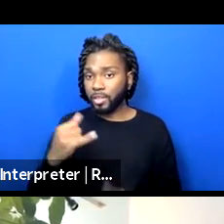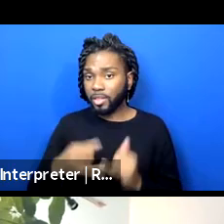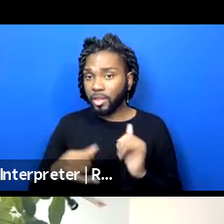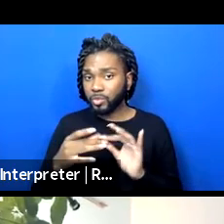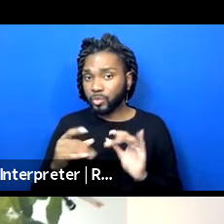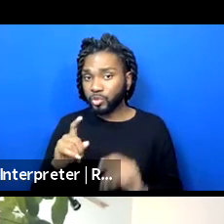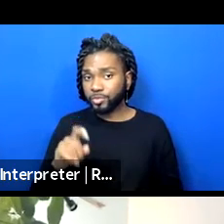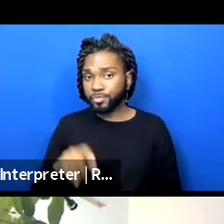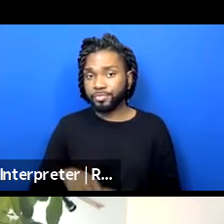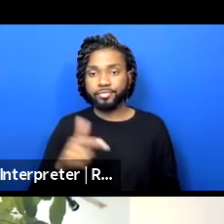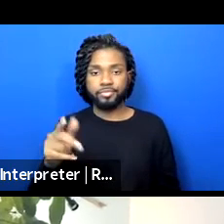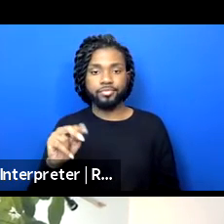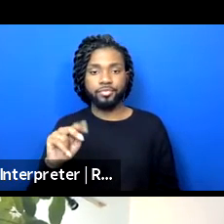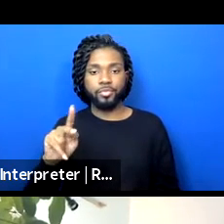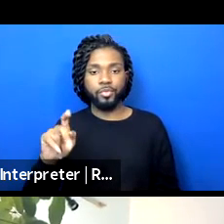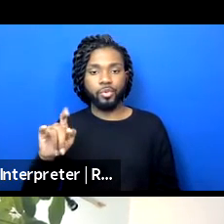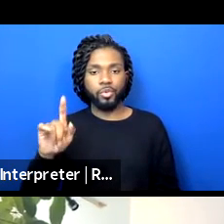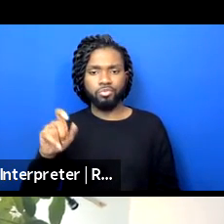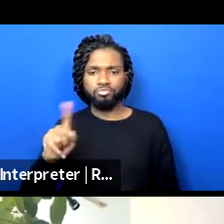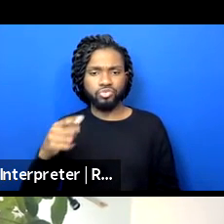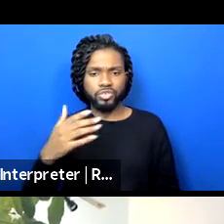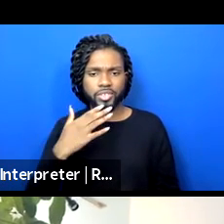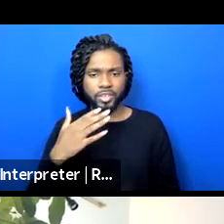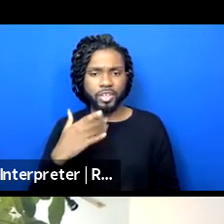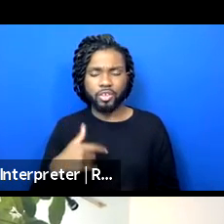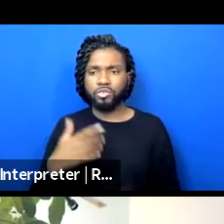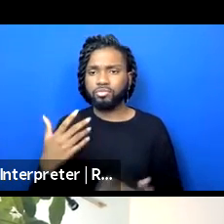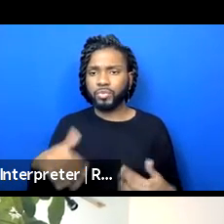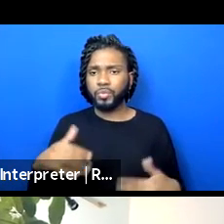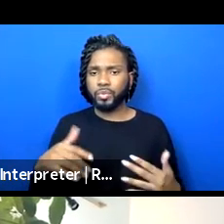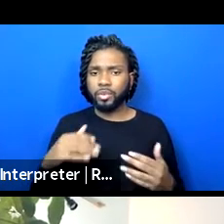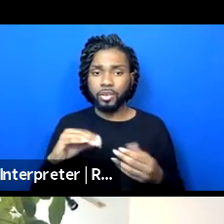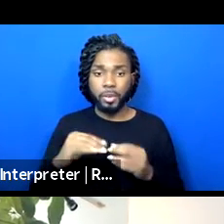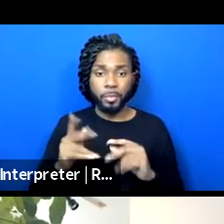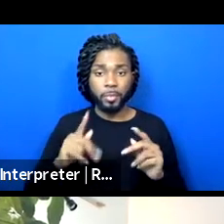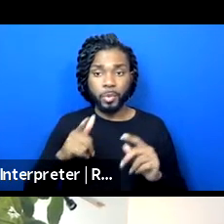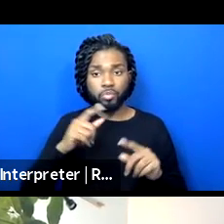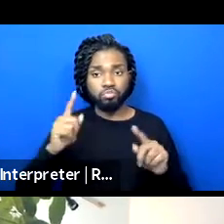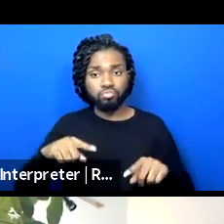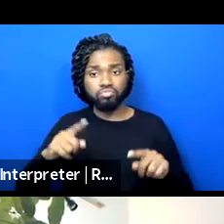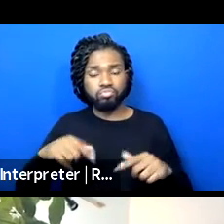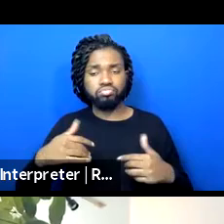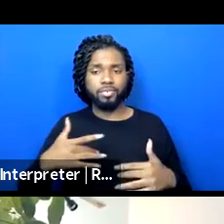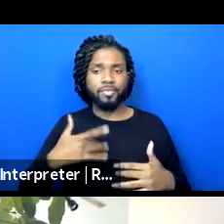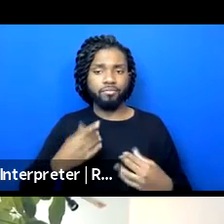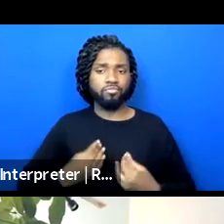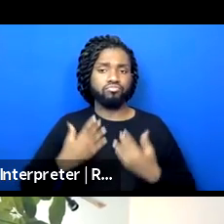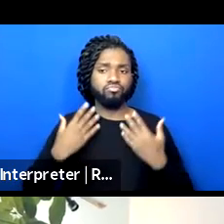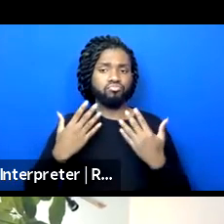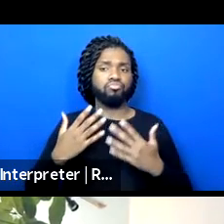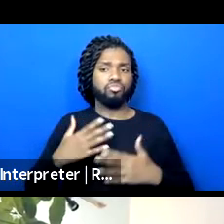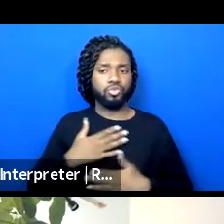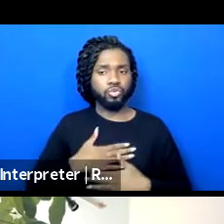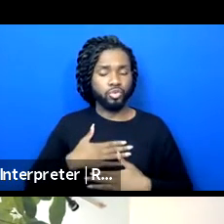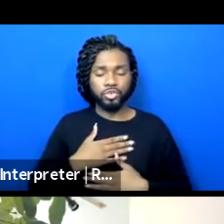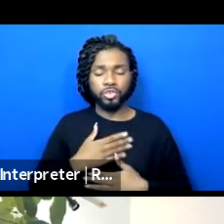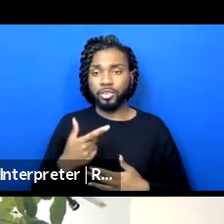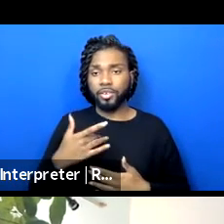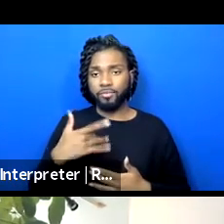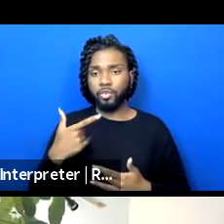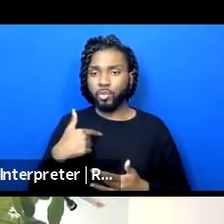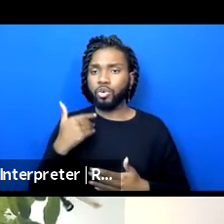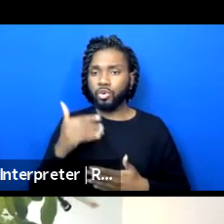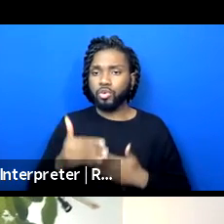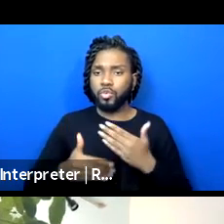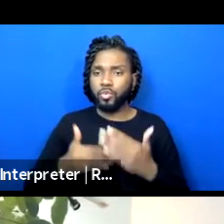Just thank you. This the number of people who have been here is encouraging, and I know that we're on our way. I don't feel alone. I just